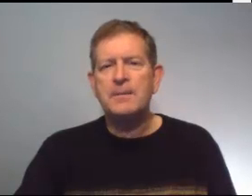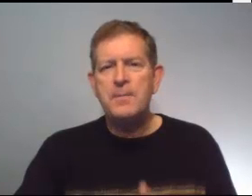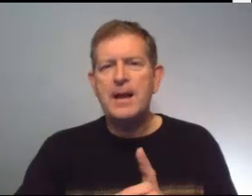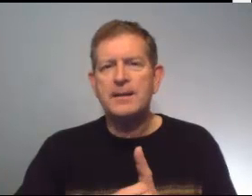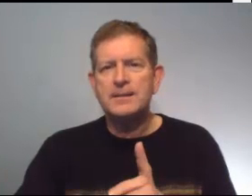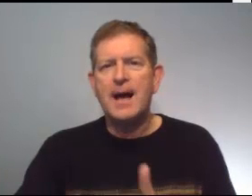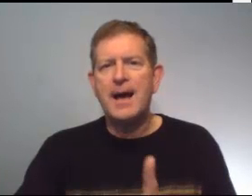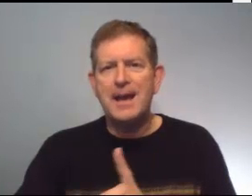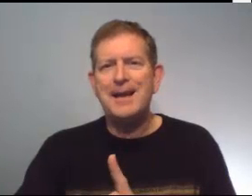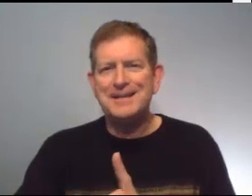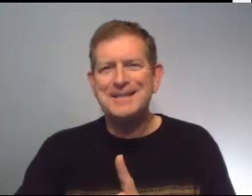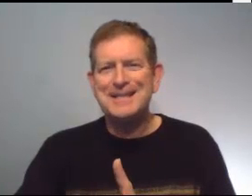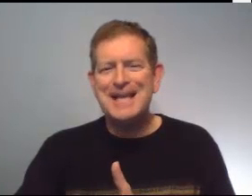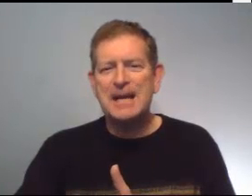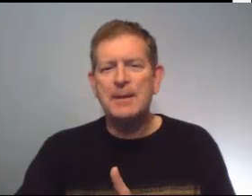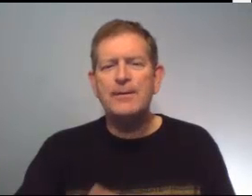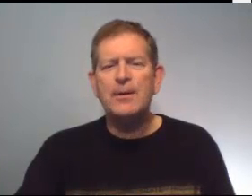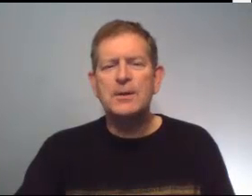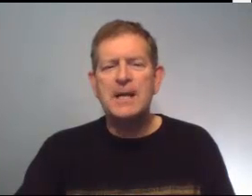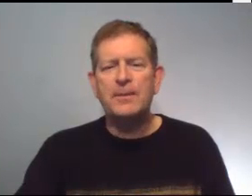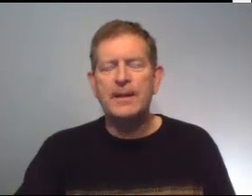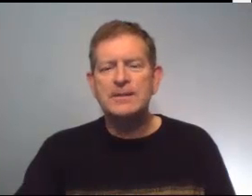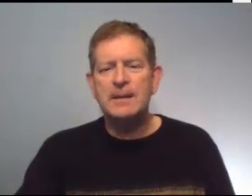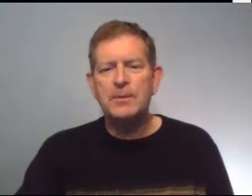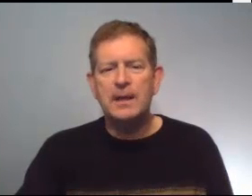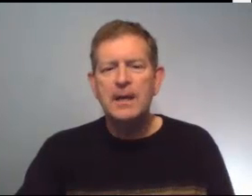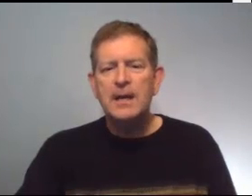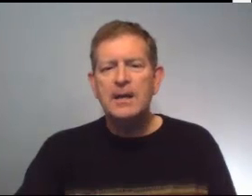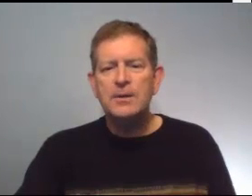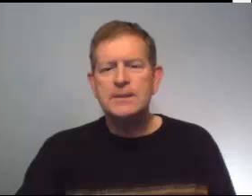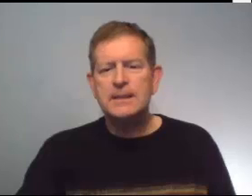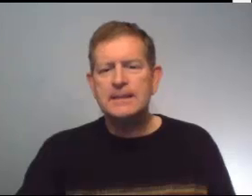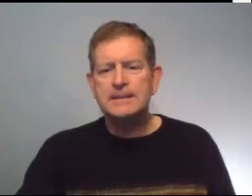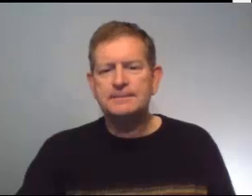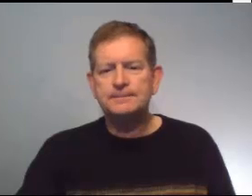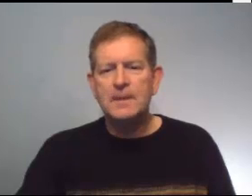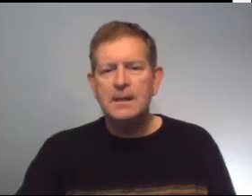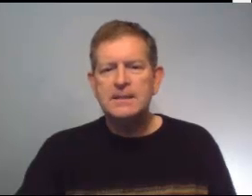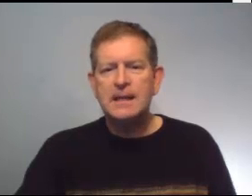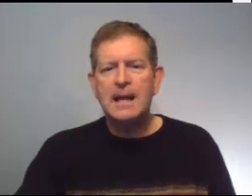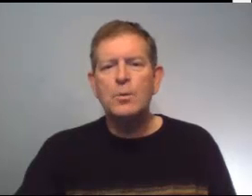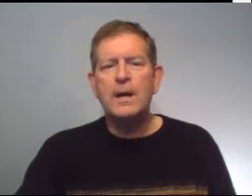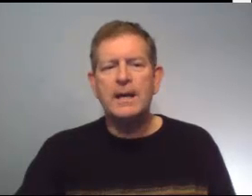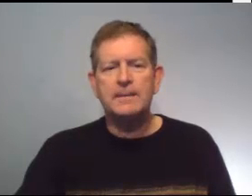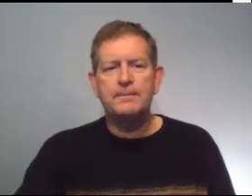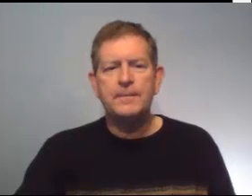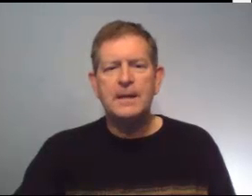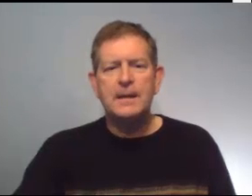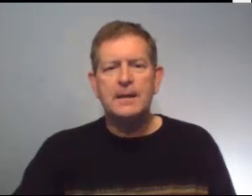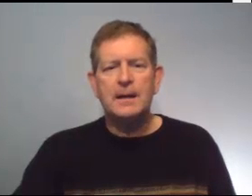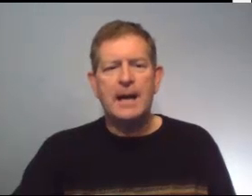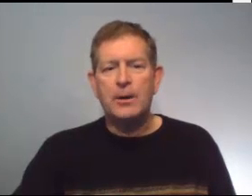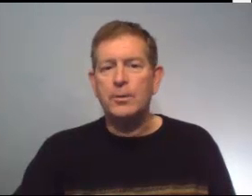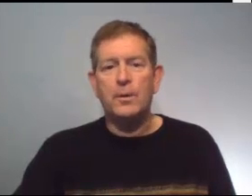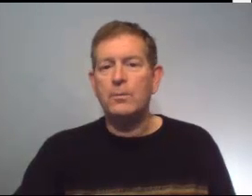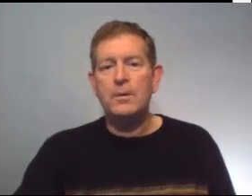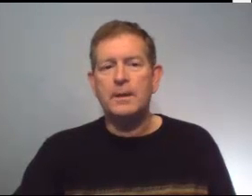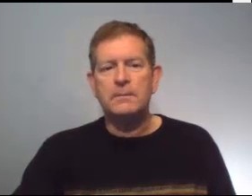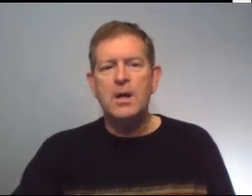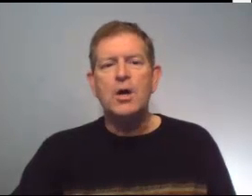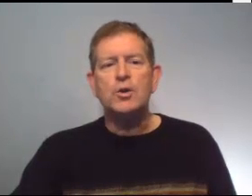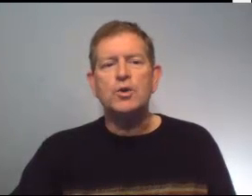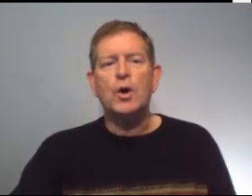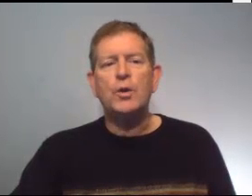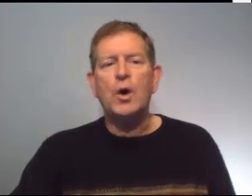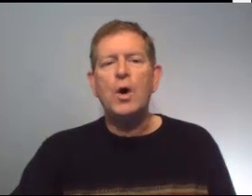going to come back to this a el in just a second. Let me give you another example of that same thing. Here's, let's take la mujer. I don't know the